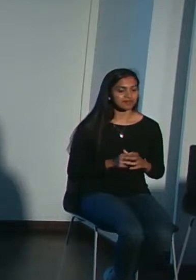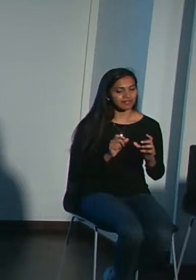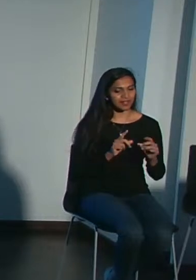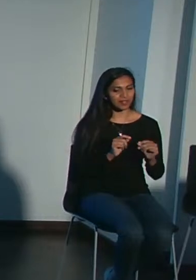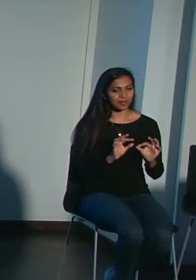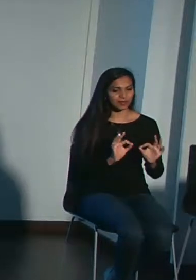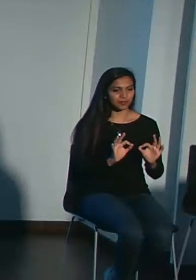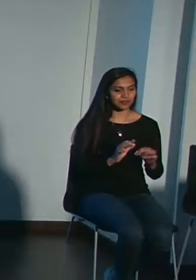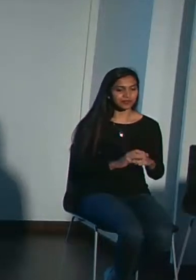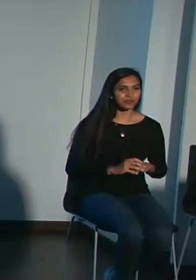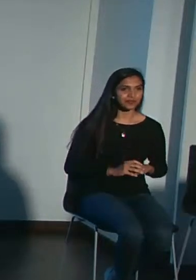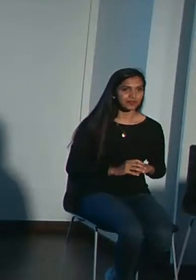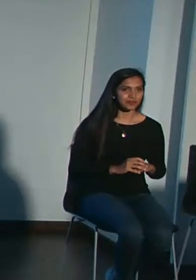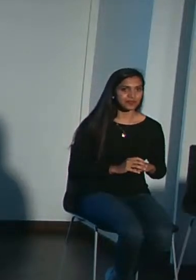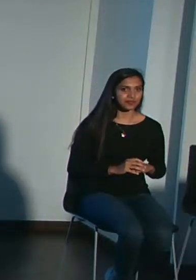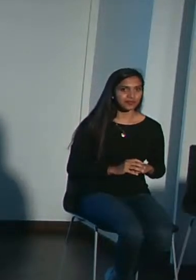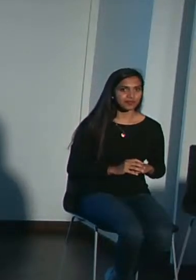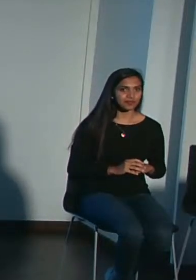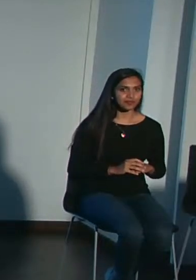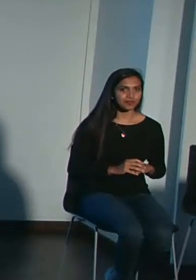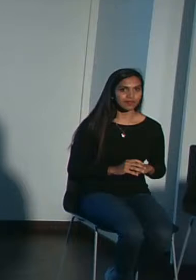I guess.